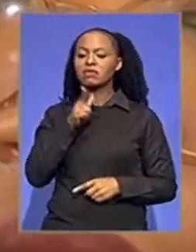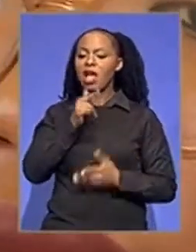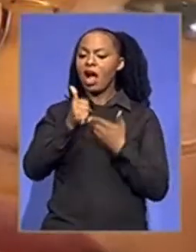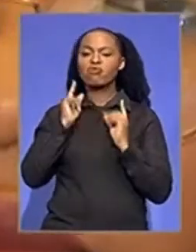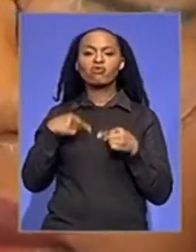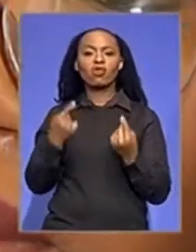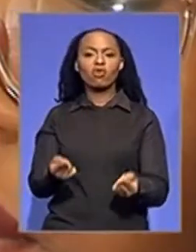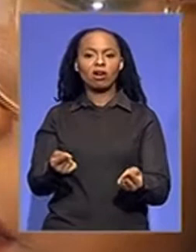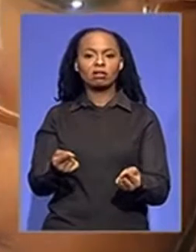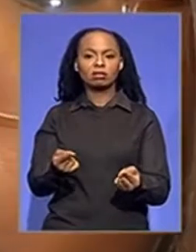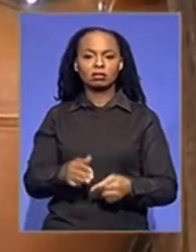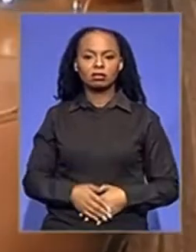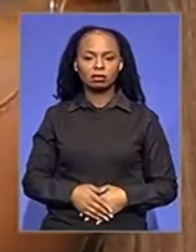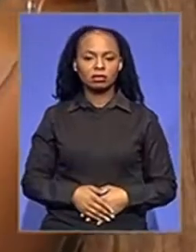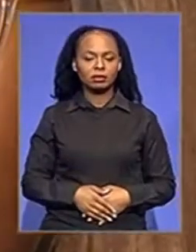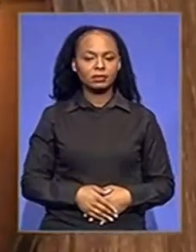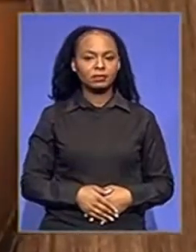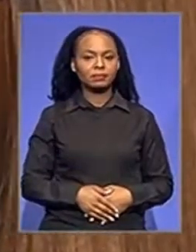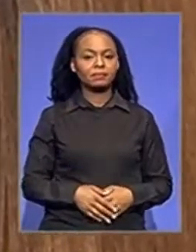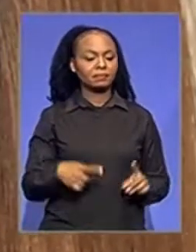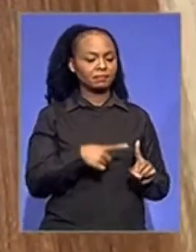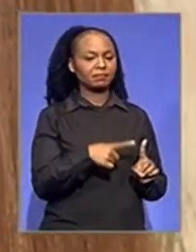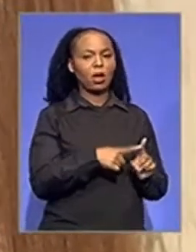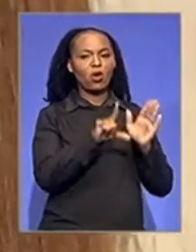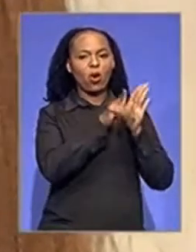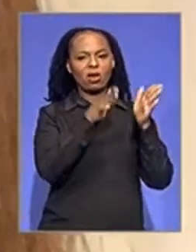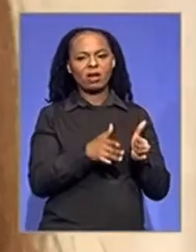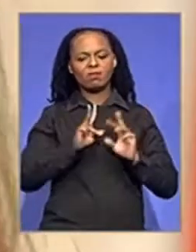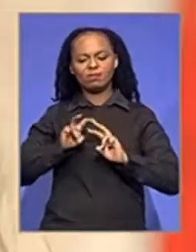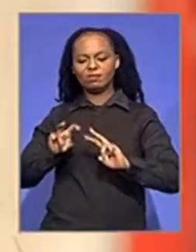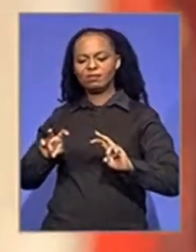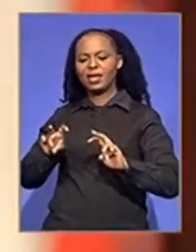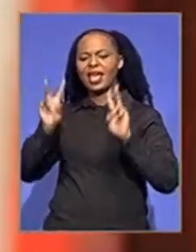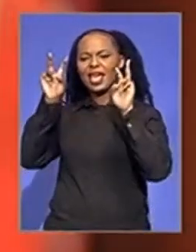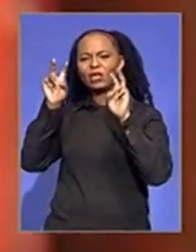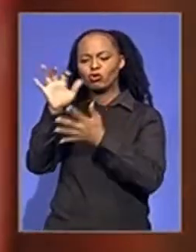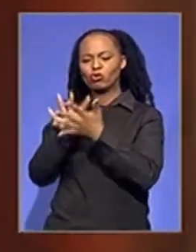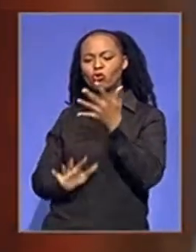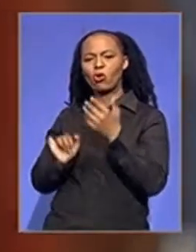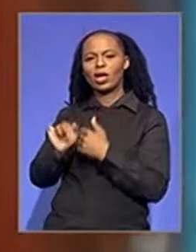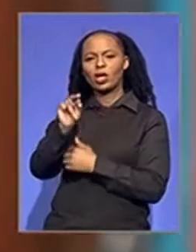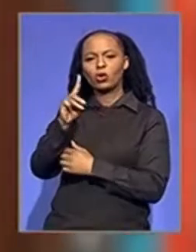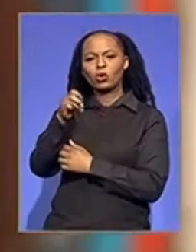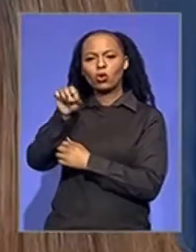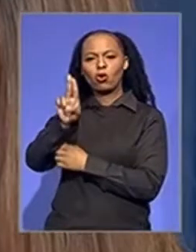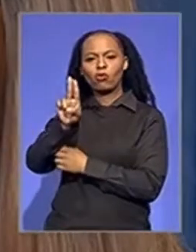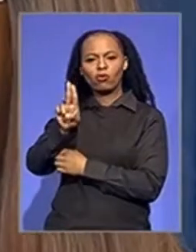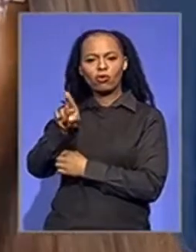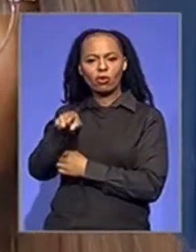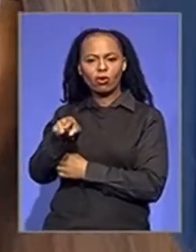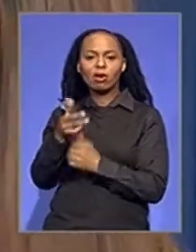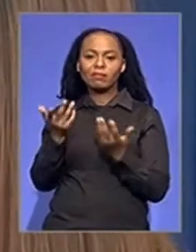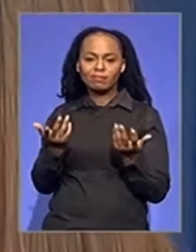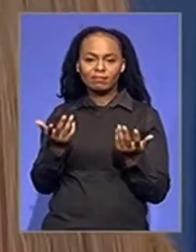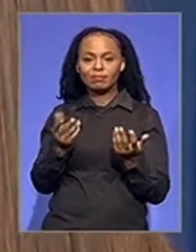Maphosa o lekola tlhotlho ya Ndlovu. If he's completely unaware of the reason for this fraudulent behavior or where it's emanating from,